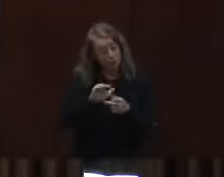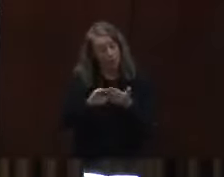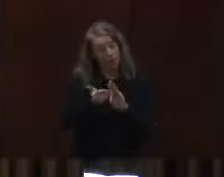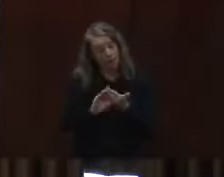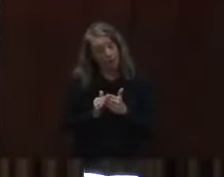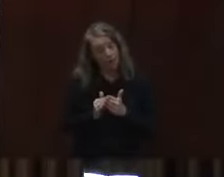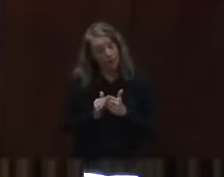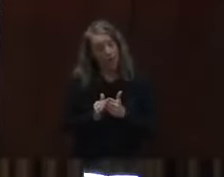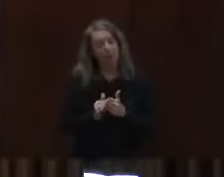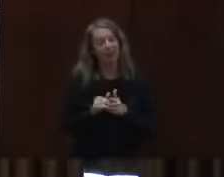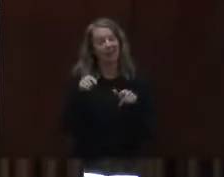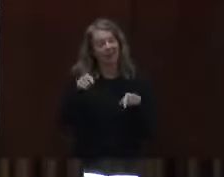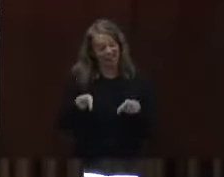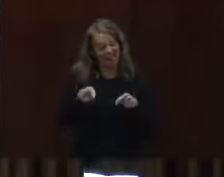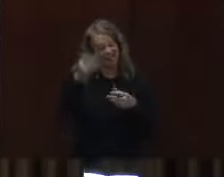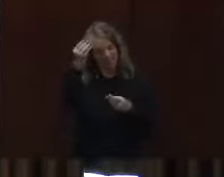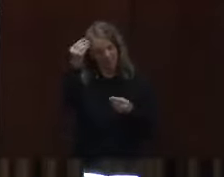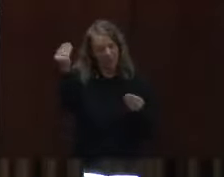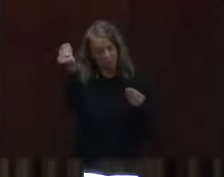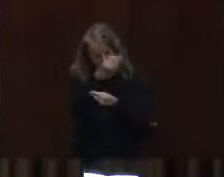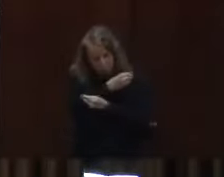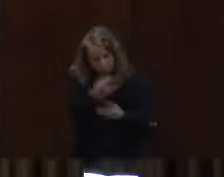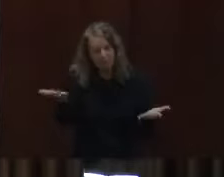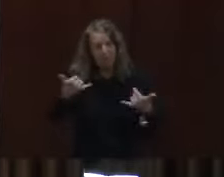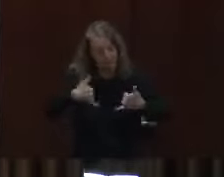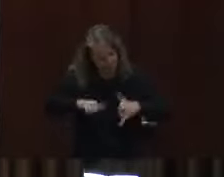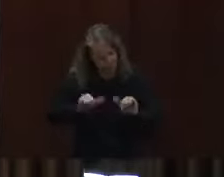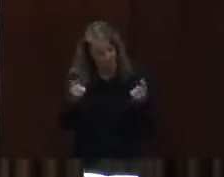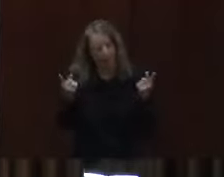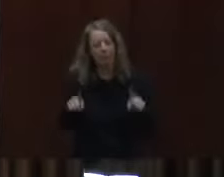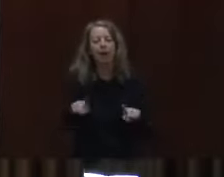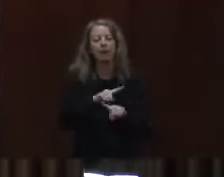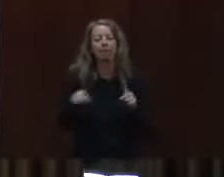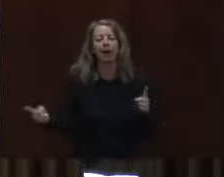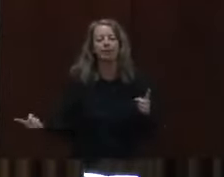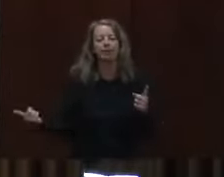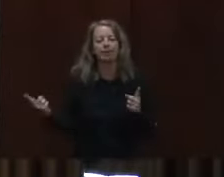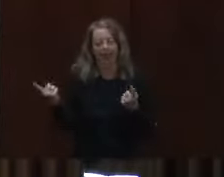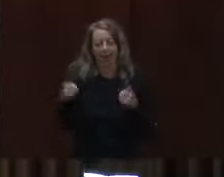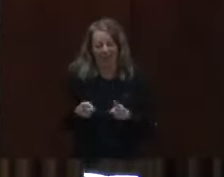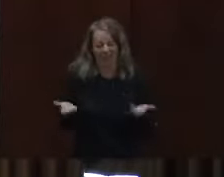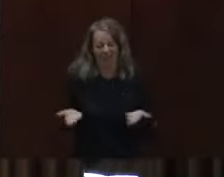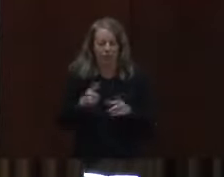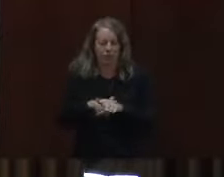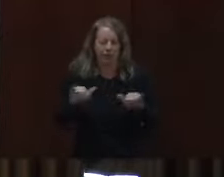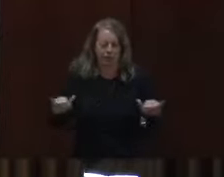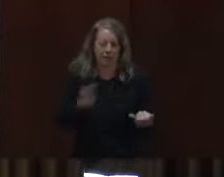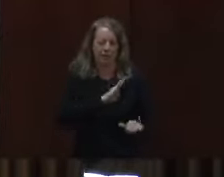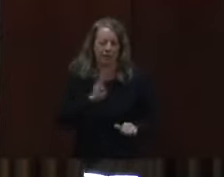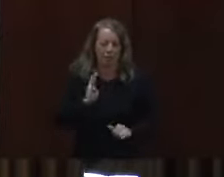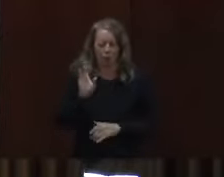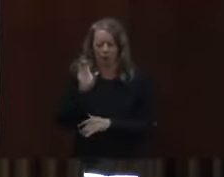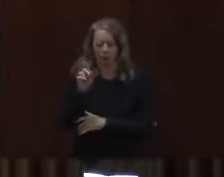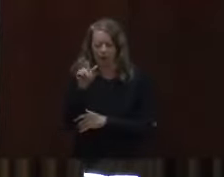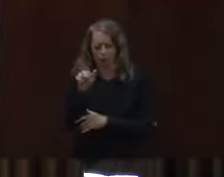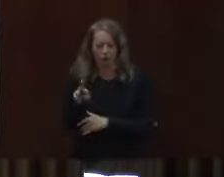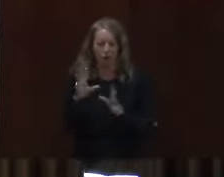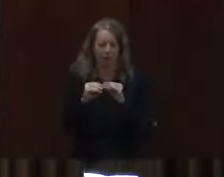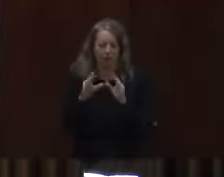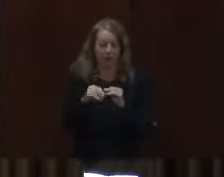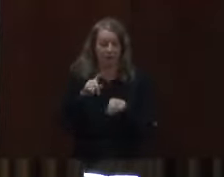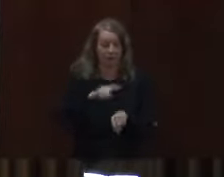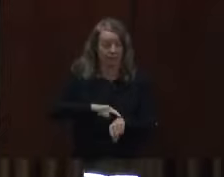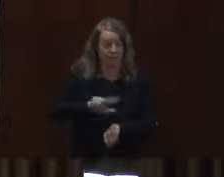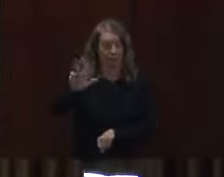still providing these community updates. They are here at the Board of Commissioner pre-meetings at 3 p.m. every other Tuesday.